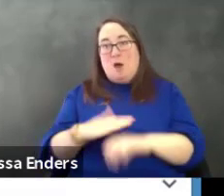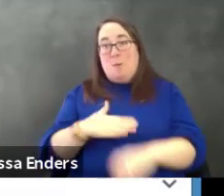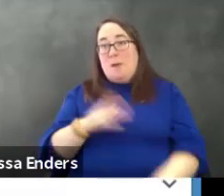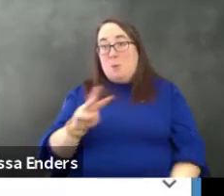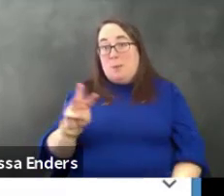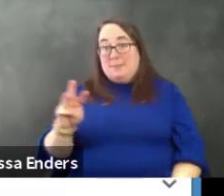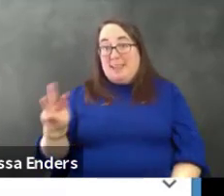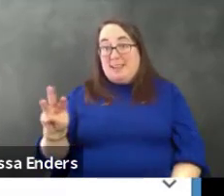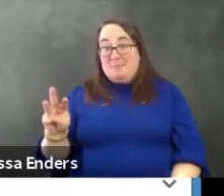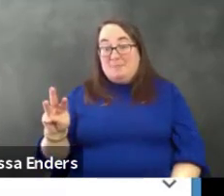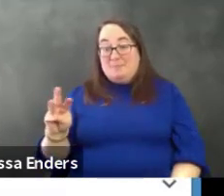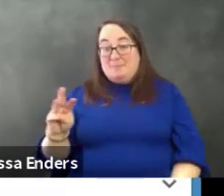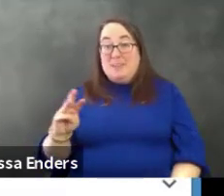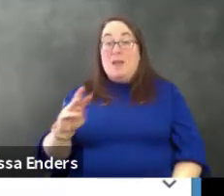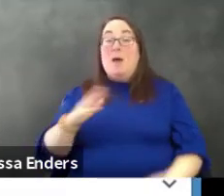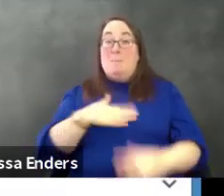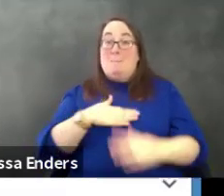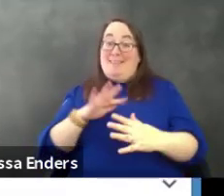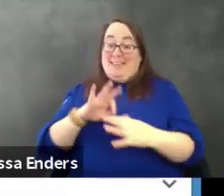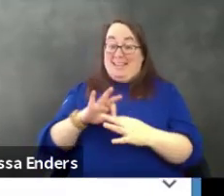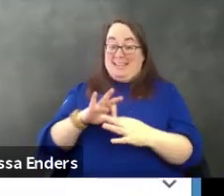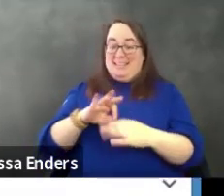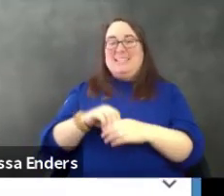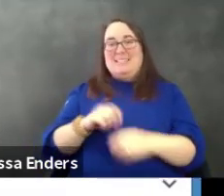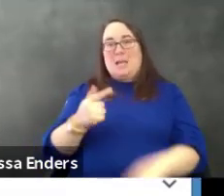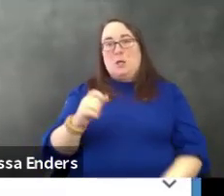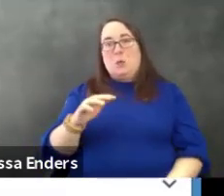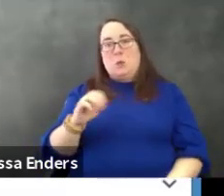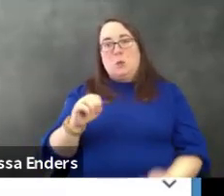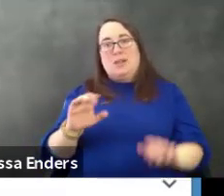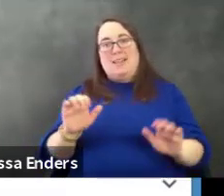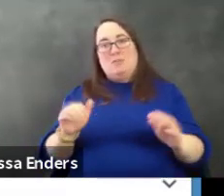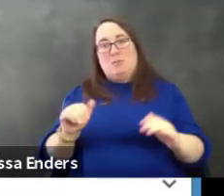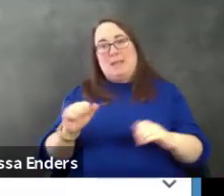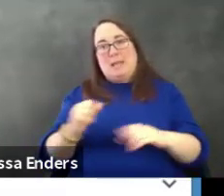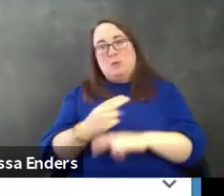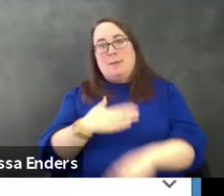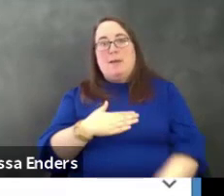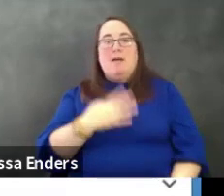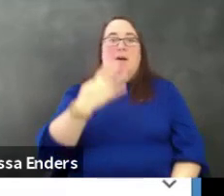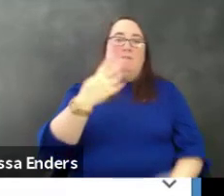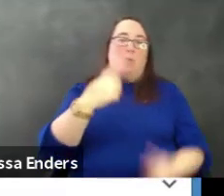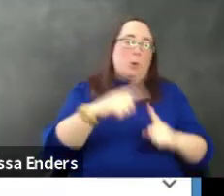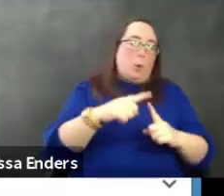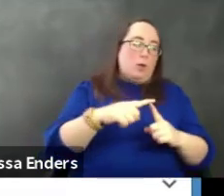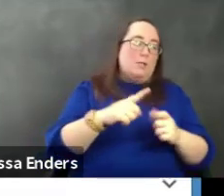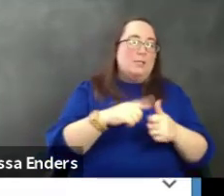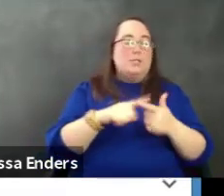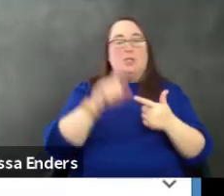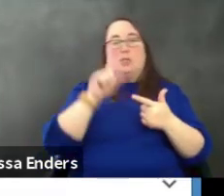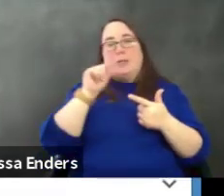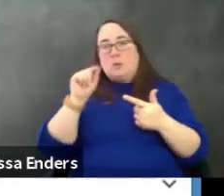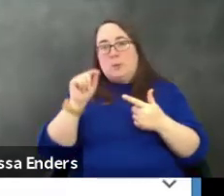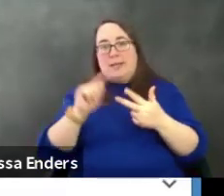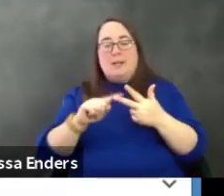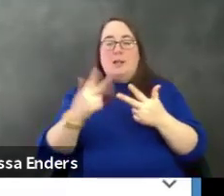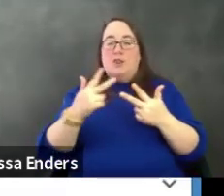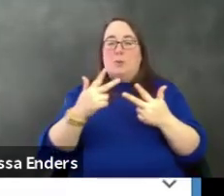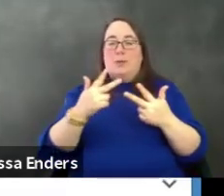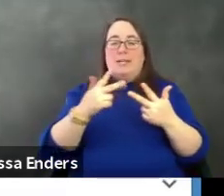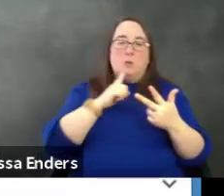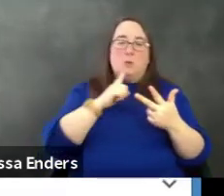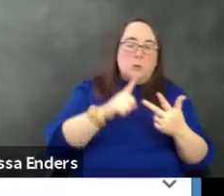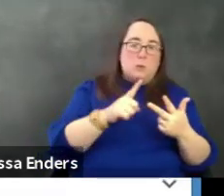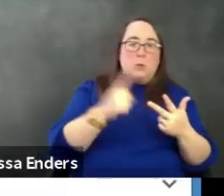is inside the Google Classroom for you to push this out. So I've got 4 corners, tweet, 3 truths and a lie,